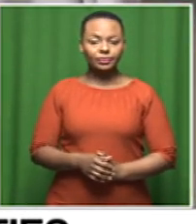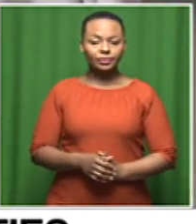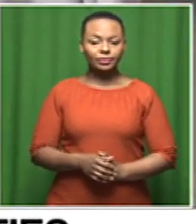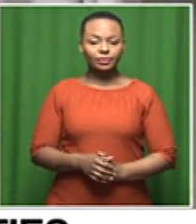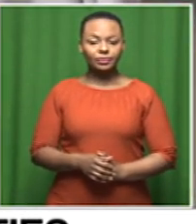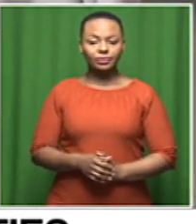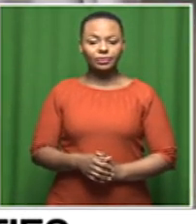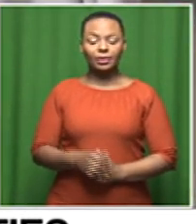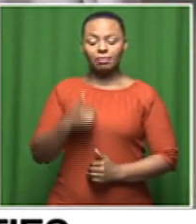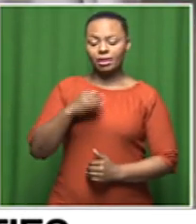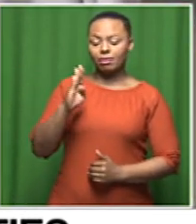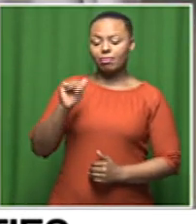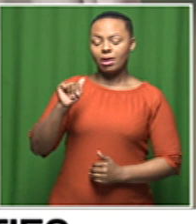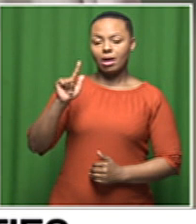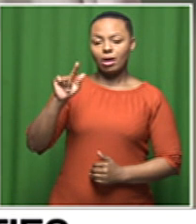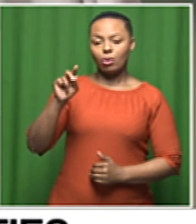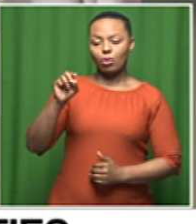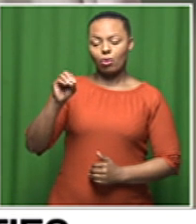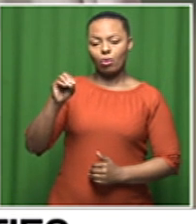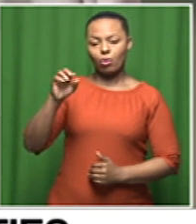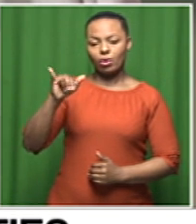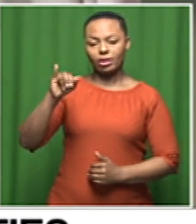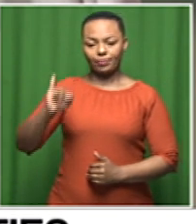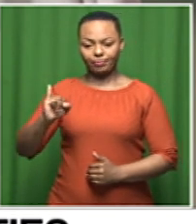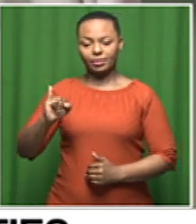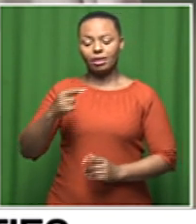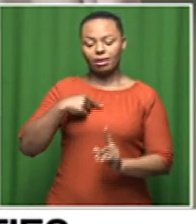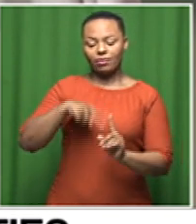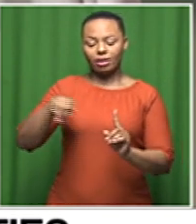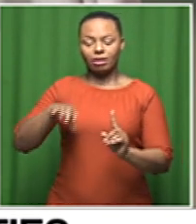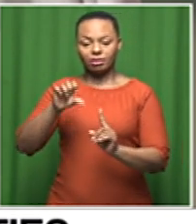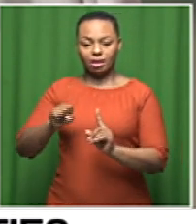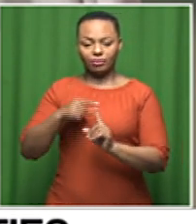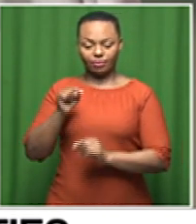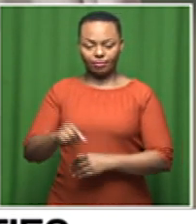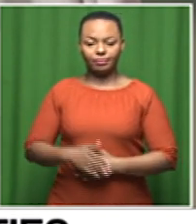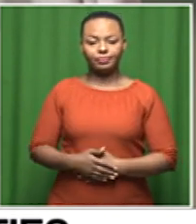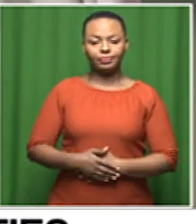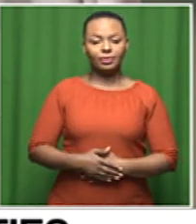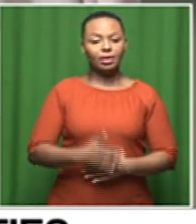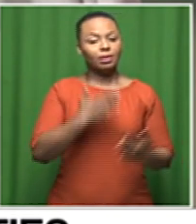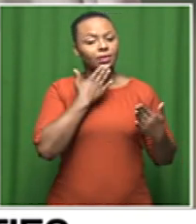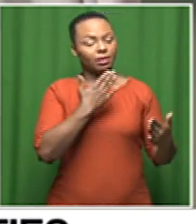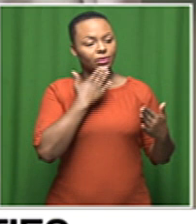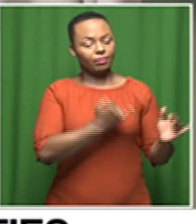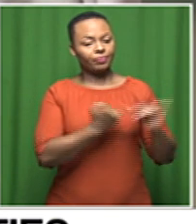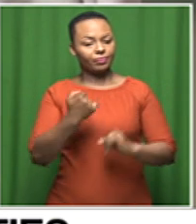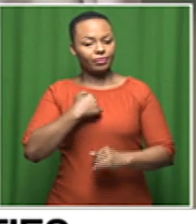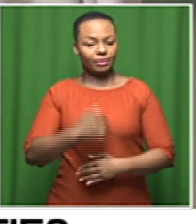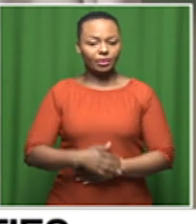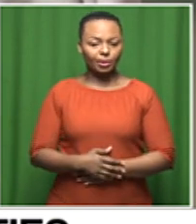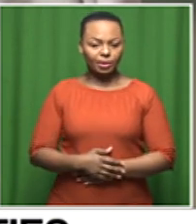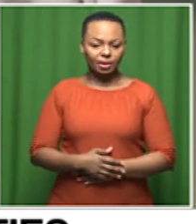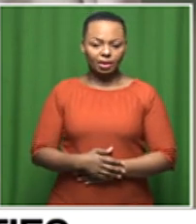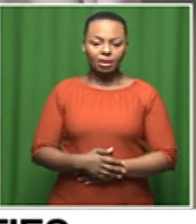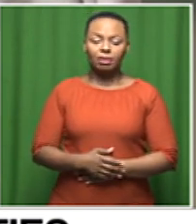Thank you so much for joining us on Vital Signs here on SABC News. All right. Thank you for having me. Now, Takane,